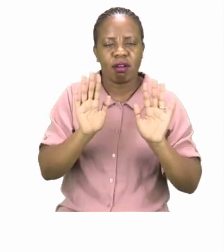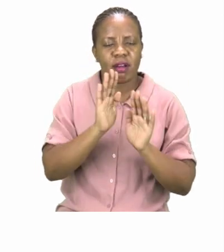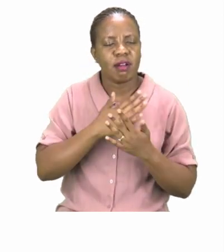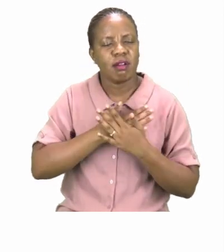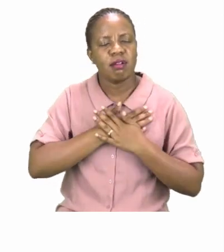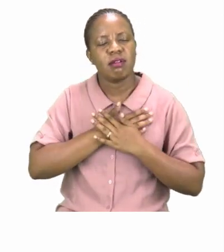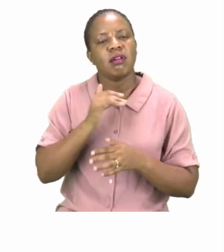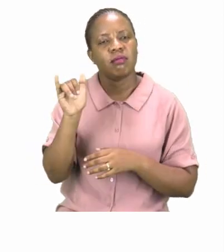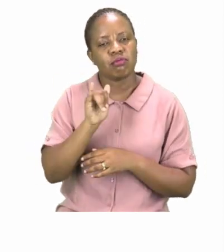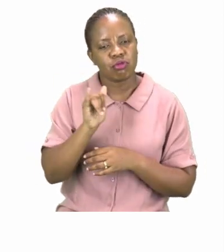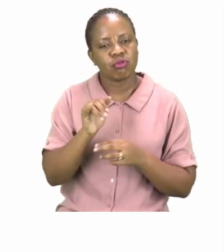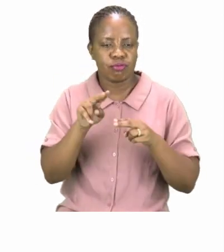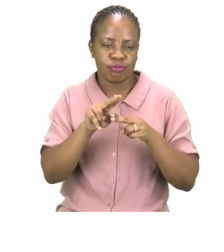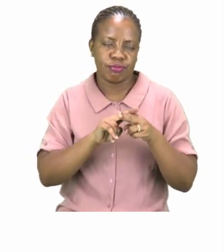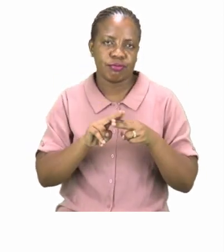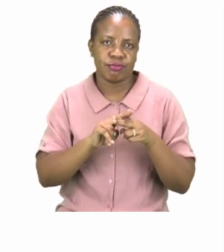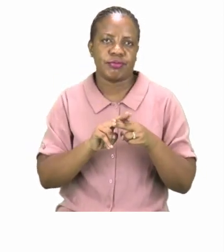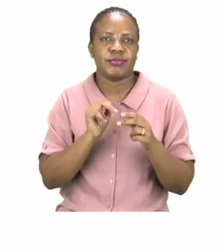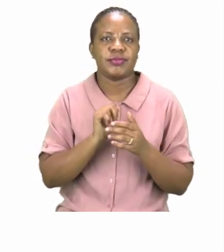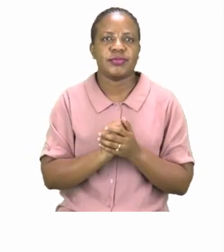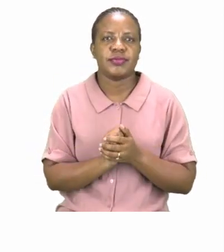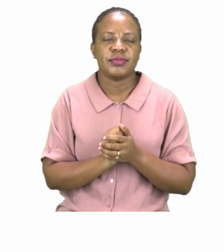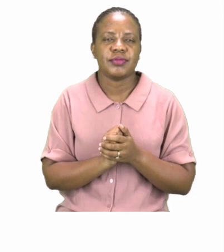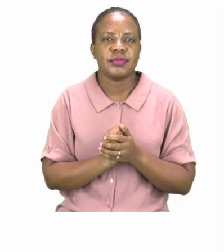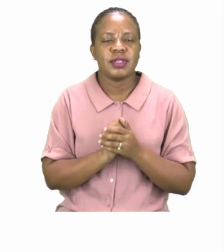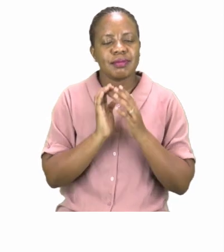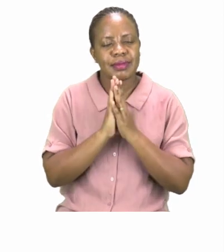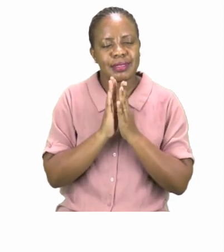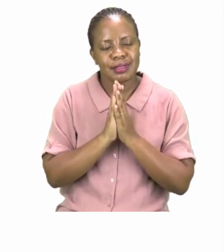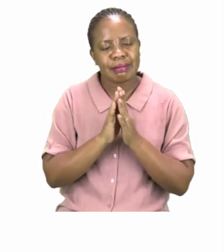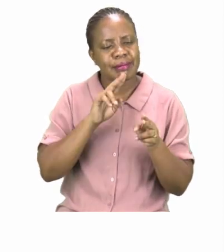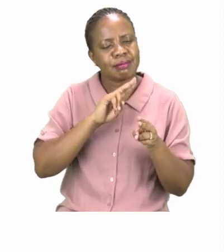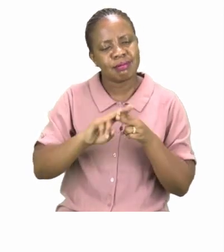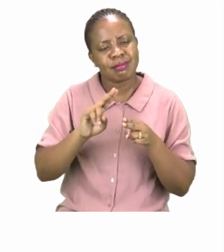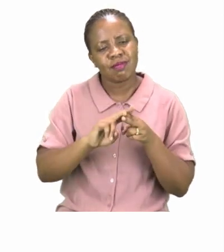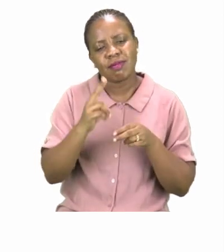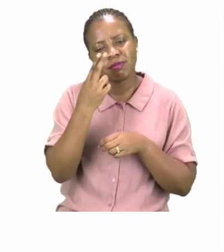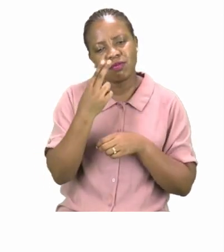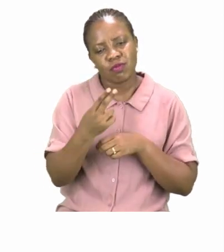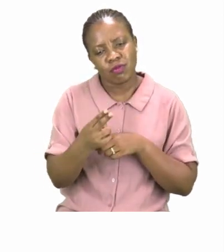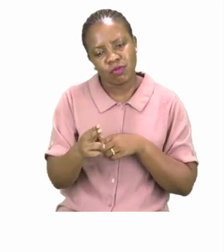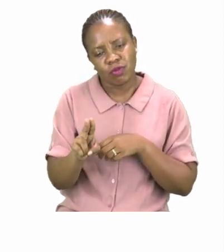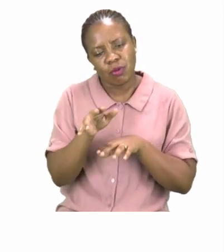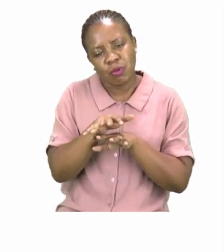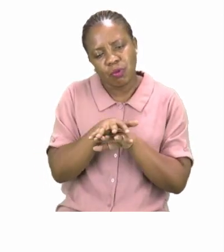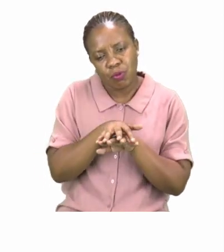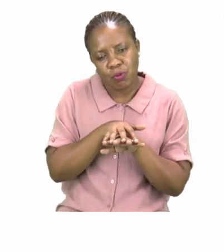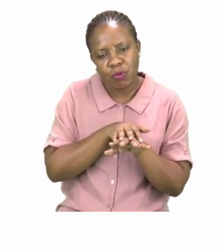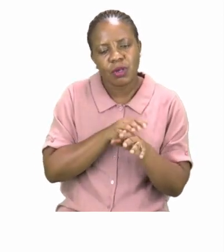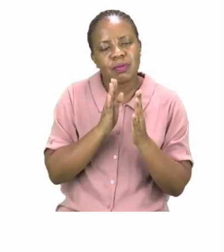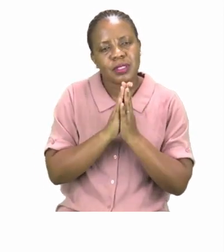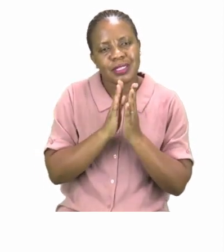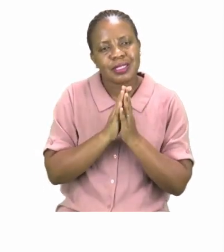you have done the right thing. So please take your time and continue practicing tracing the number